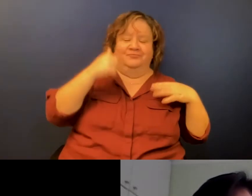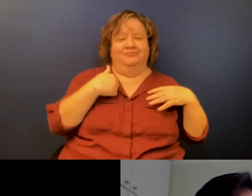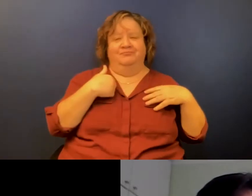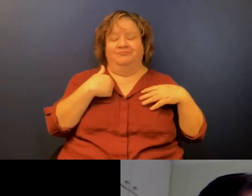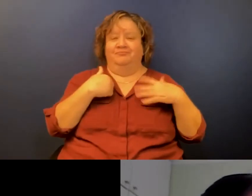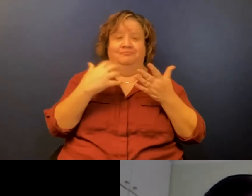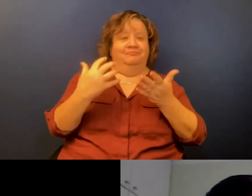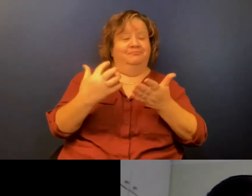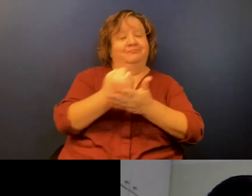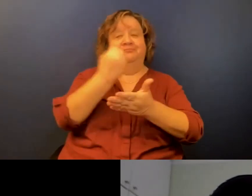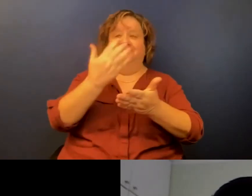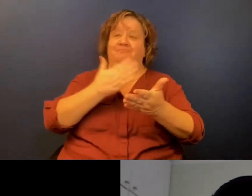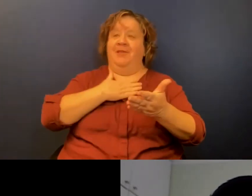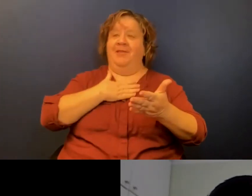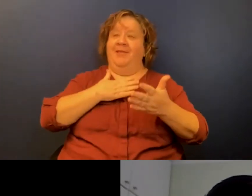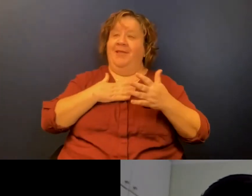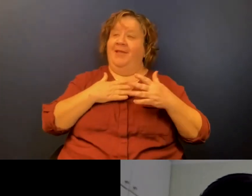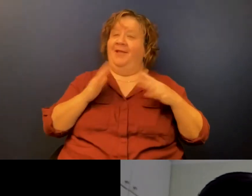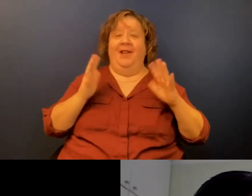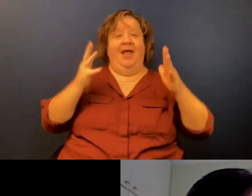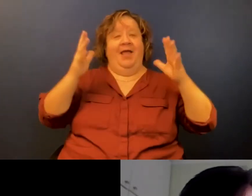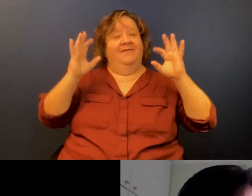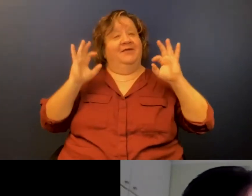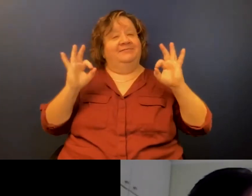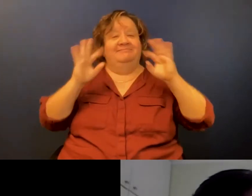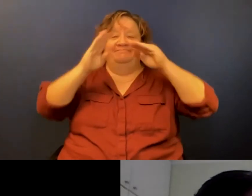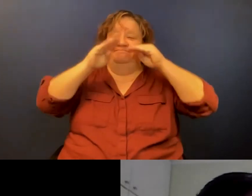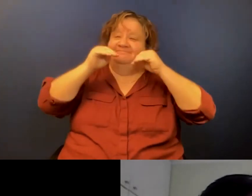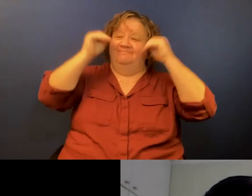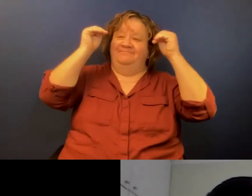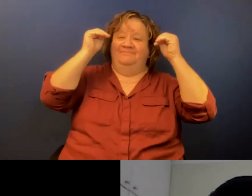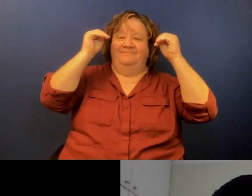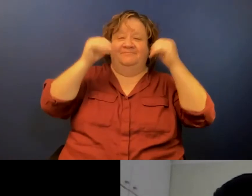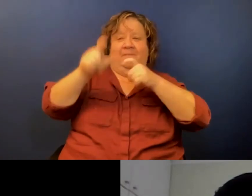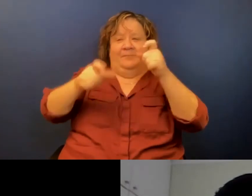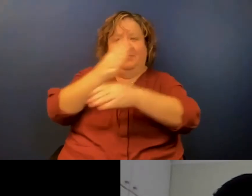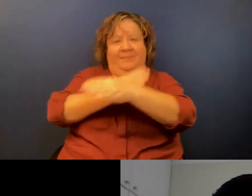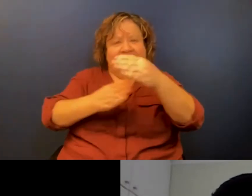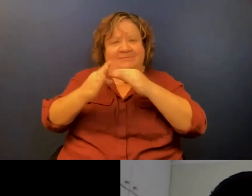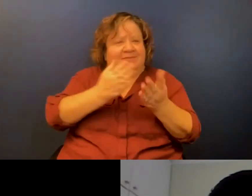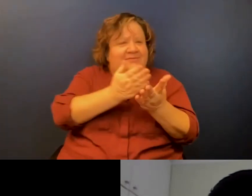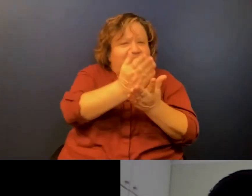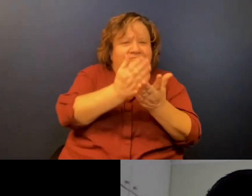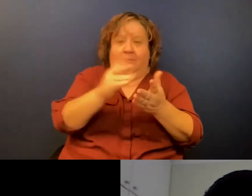with and without disabilities. And that, as we've been indicating,